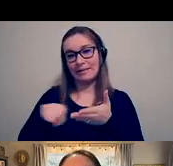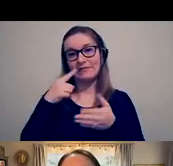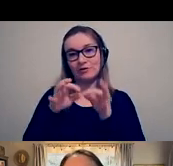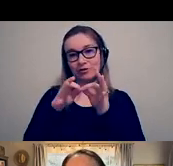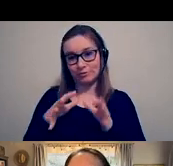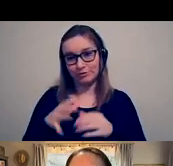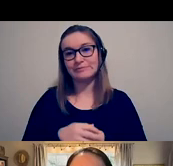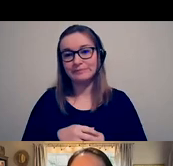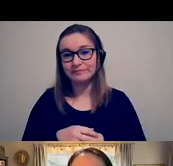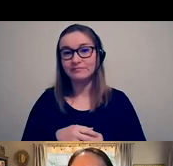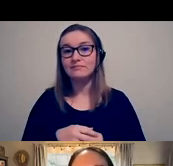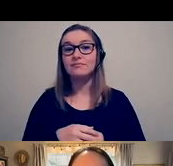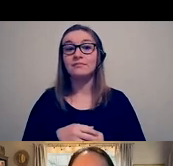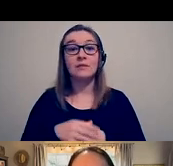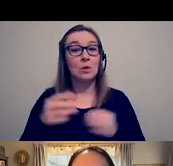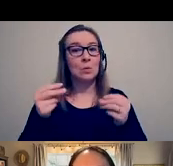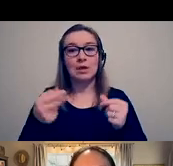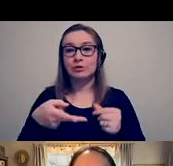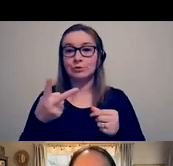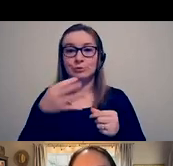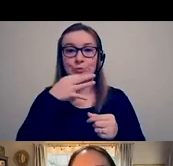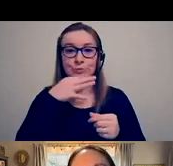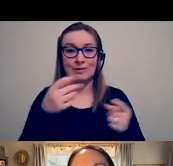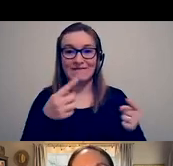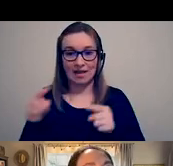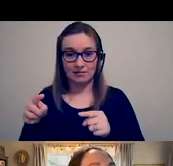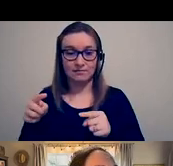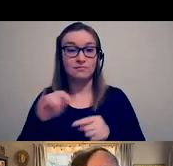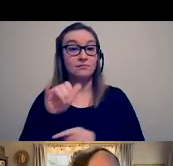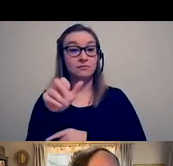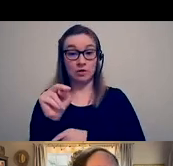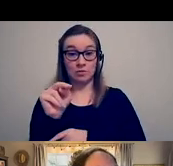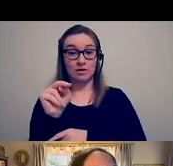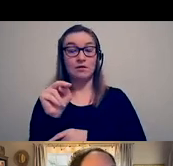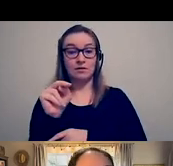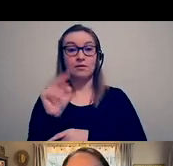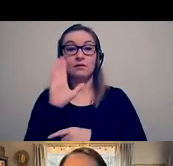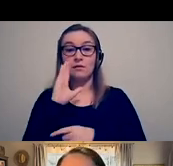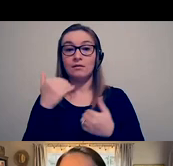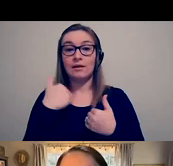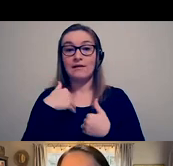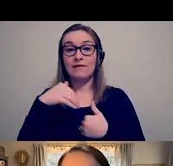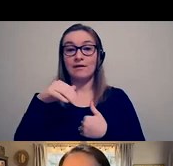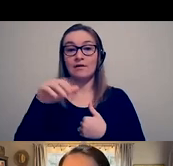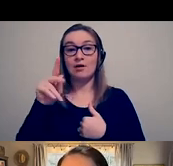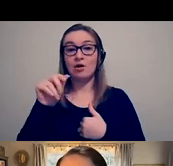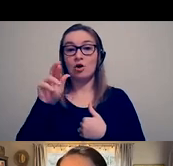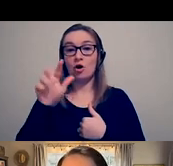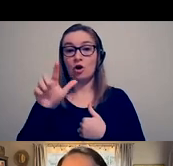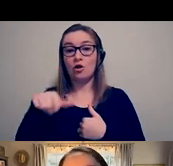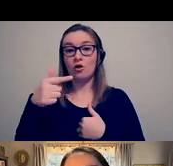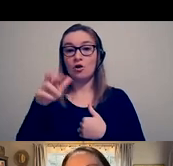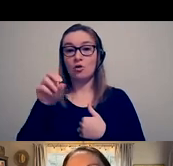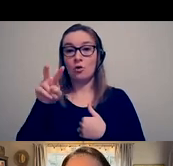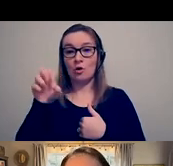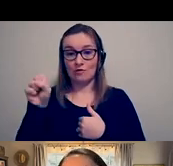real quick, two upcoming events. In January, we are going to have Carl Groves, who's of